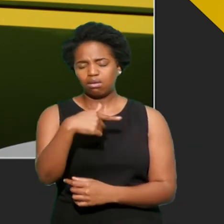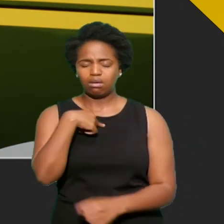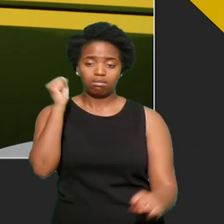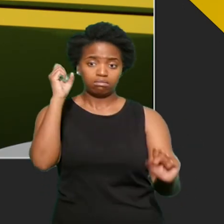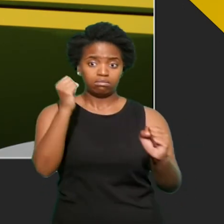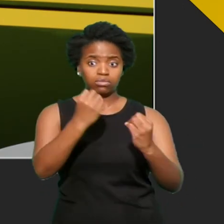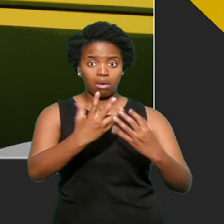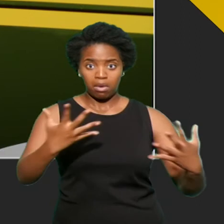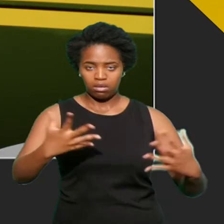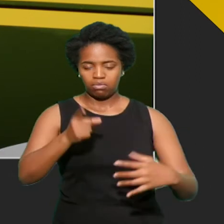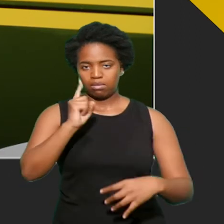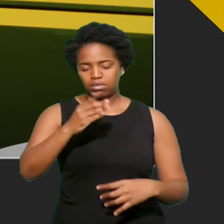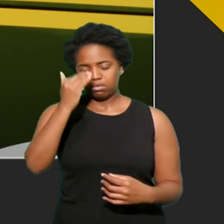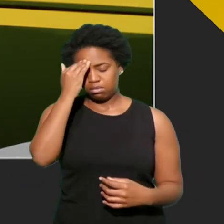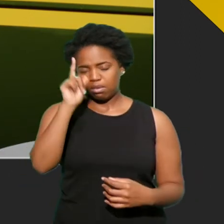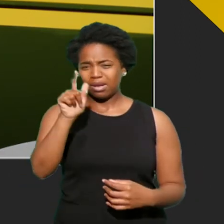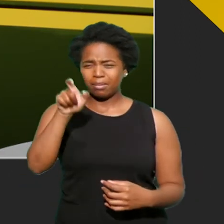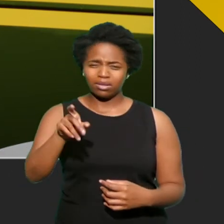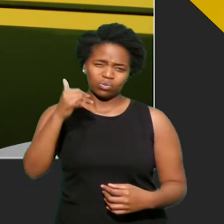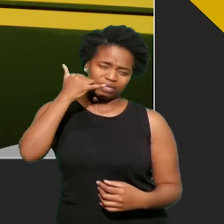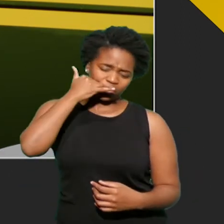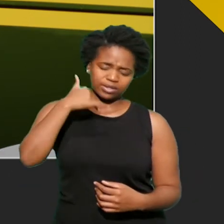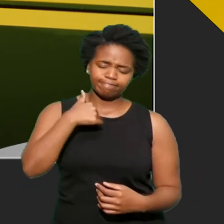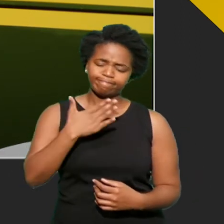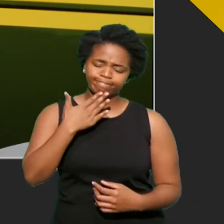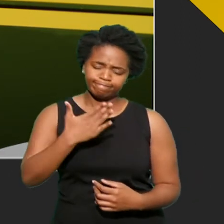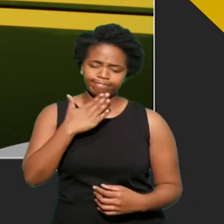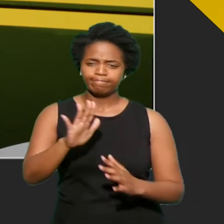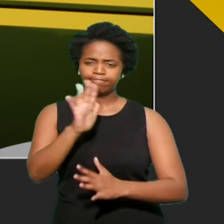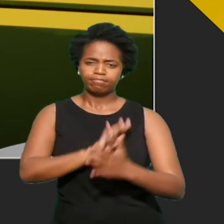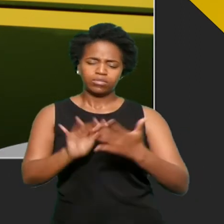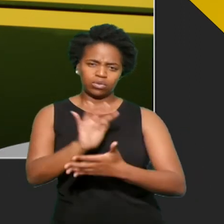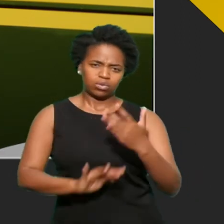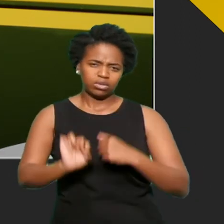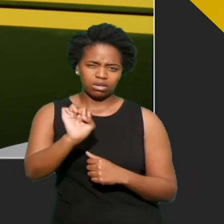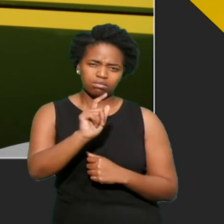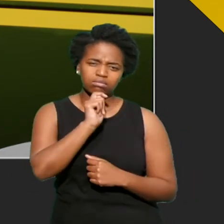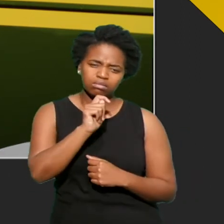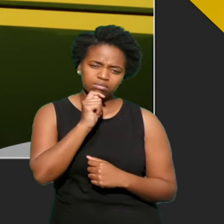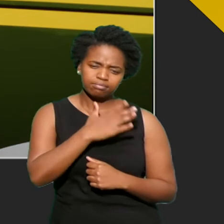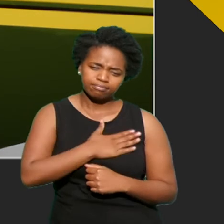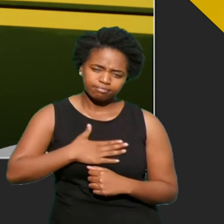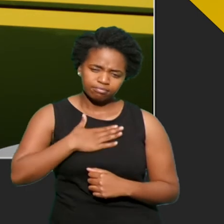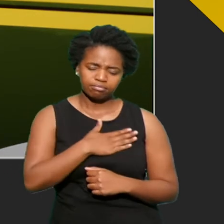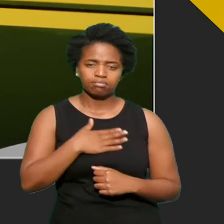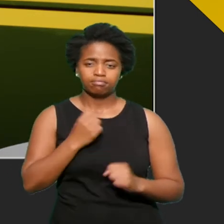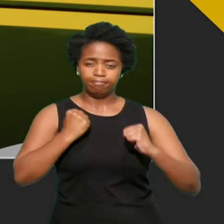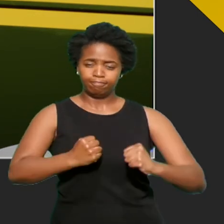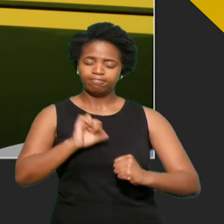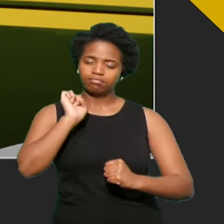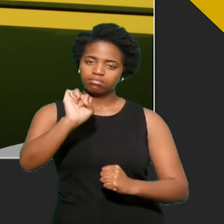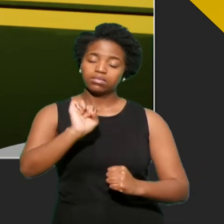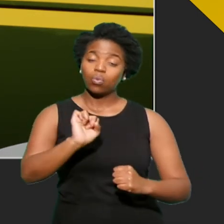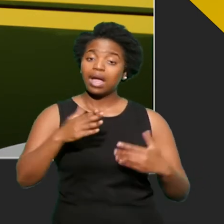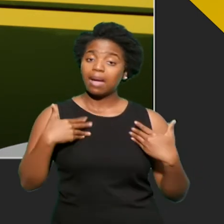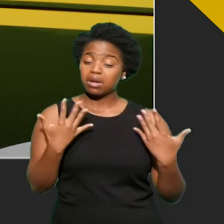that we need to know, but also Anonymous, thank you for trusting us with your story this morning on Daily Thetha. We really appreciate your courage, and we're really happy